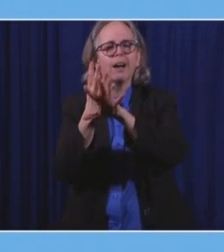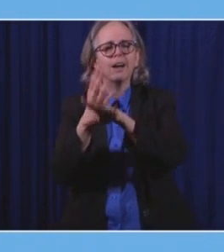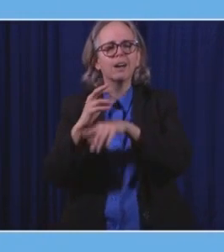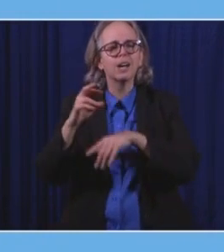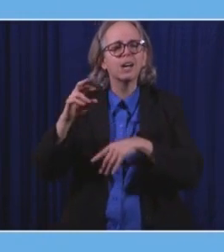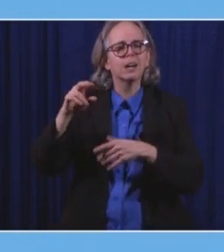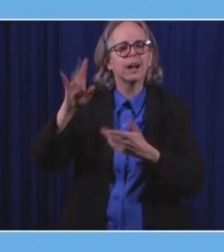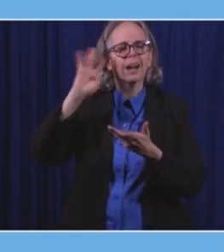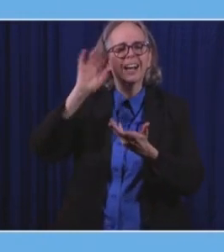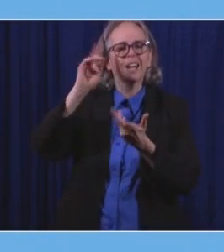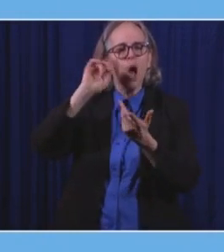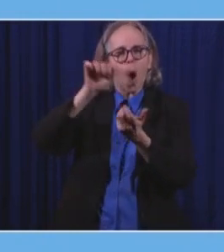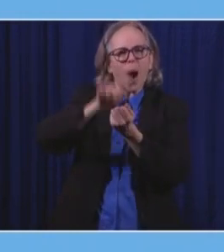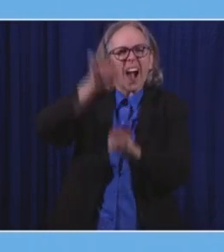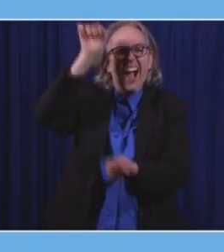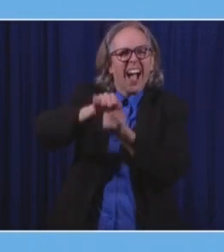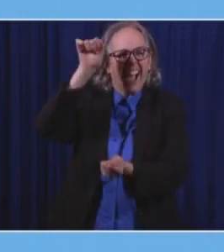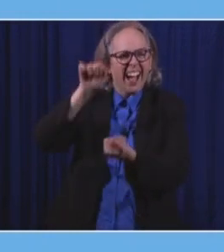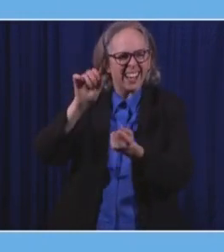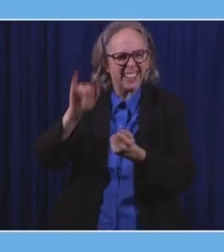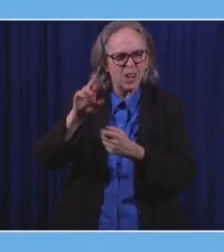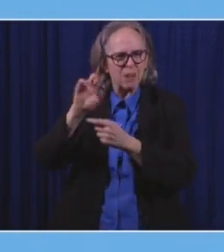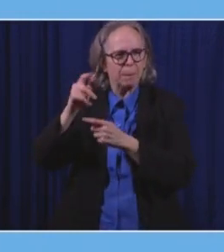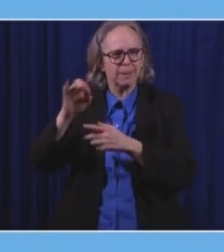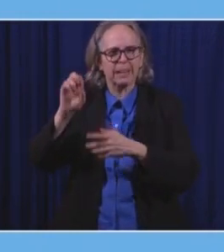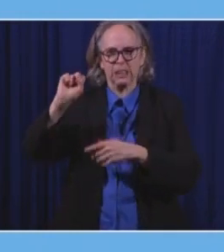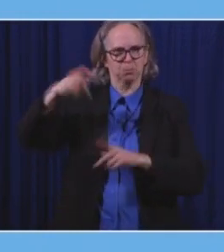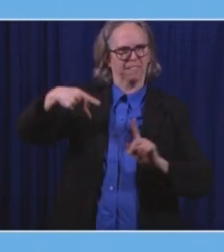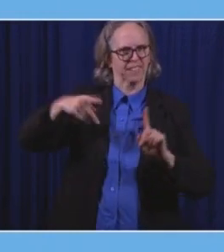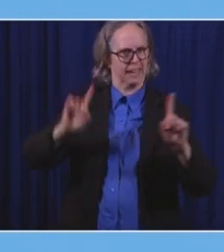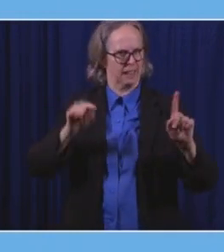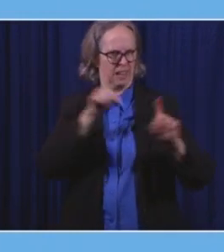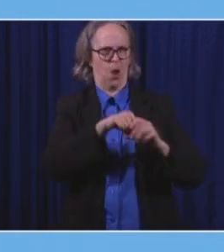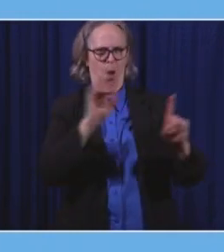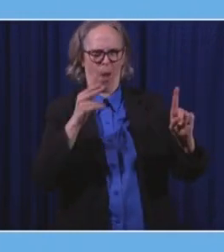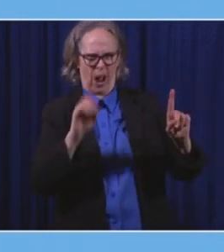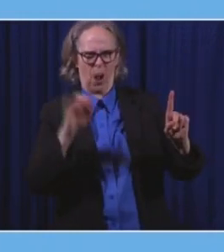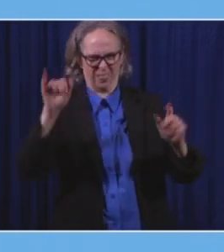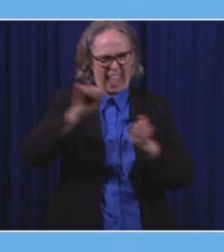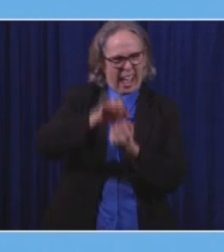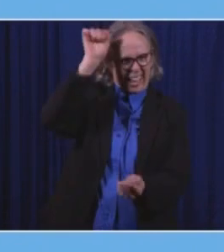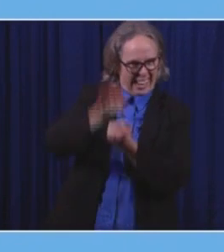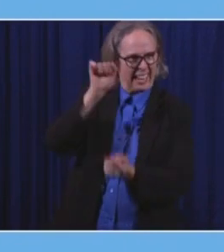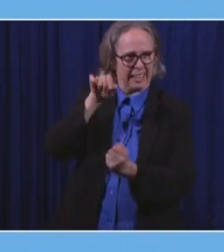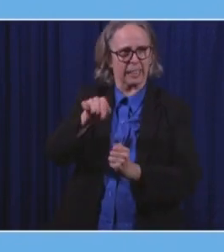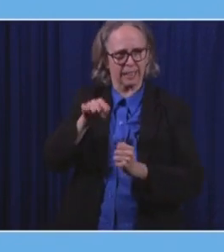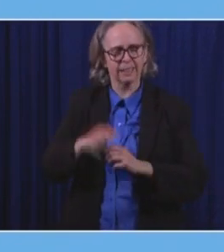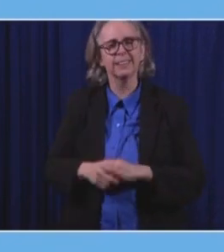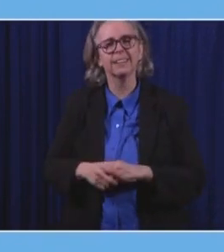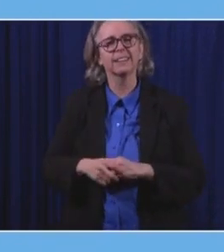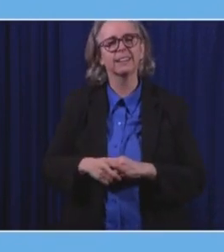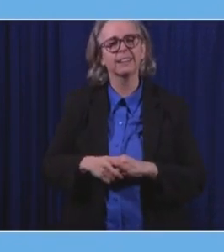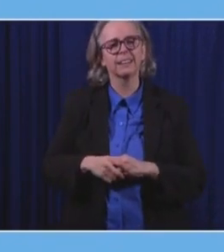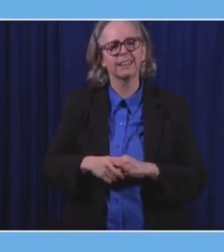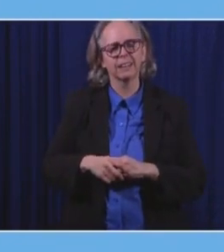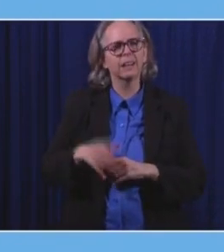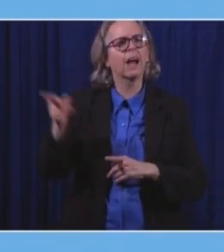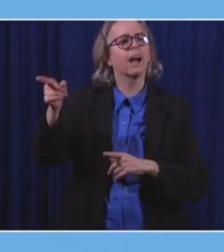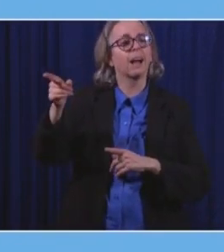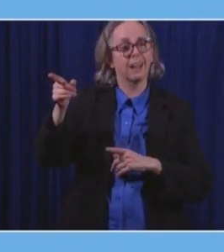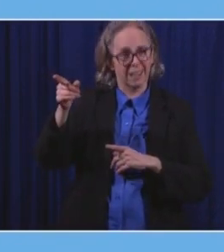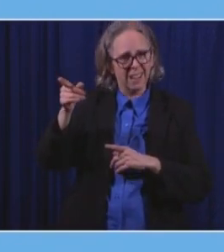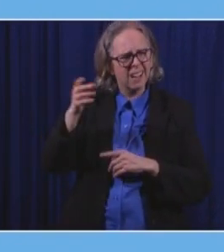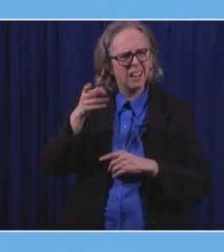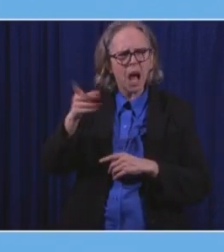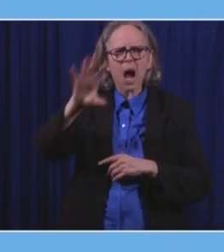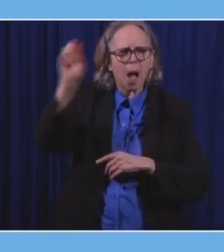Springfield, Ohio, at least virtually to Springfield, Ohio, to take advantage. as we watched a couple companies make announcements that